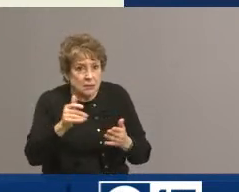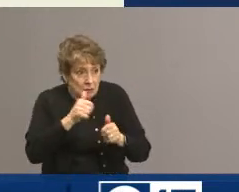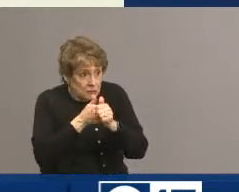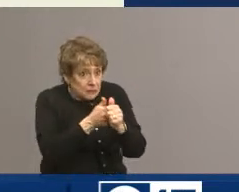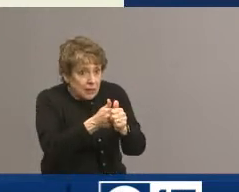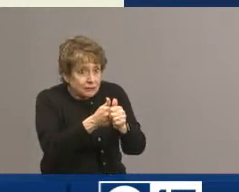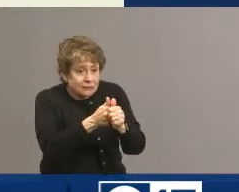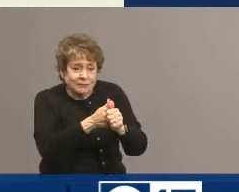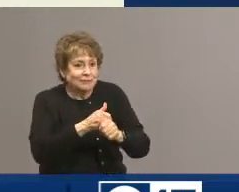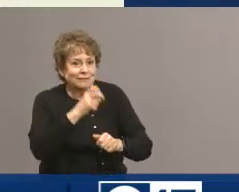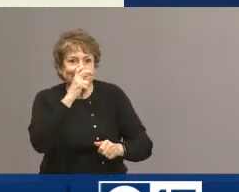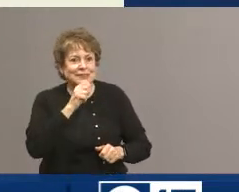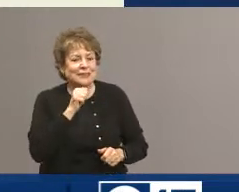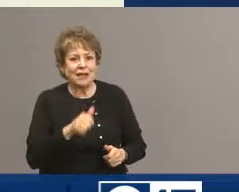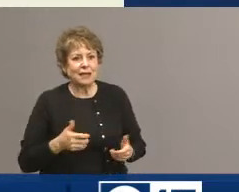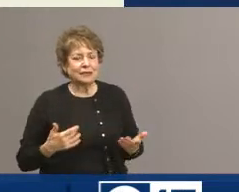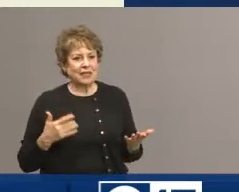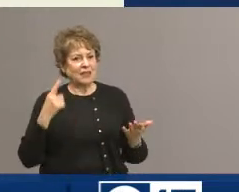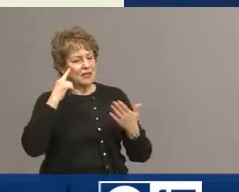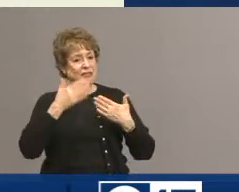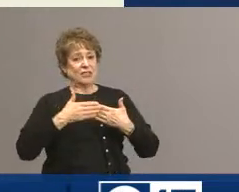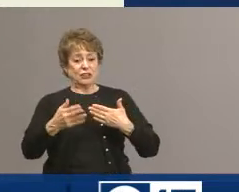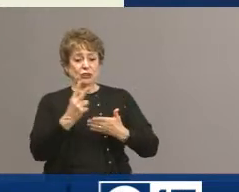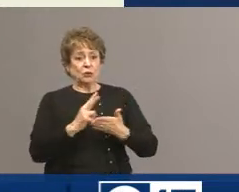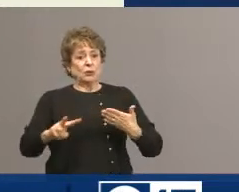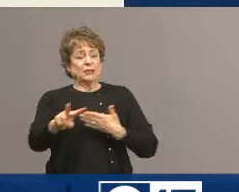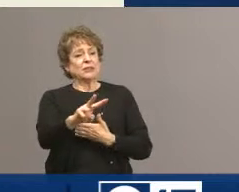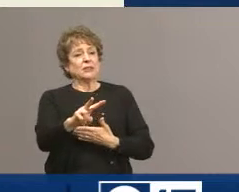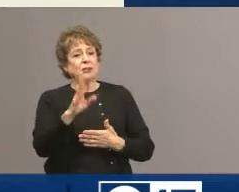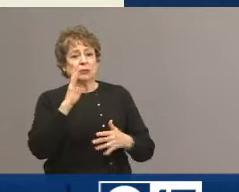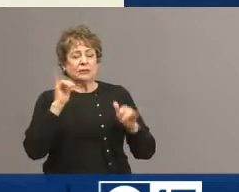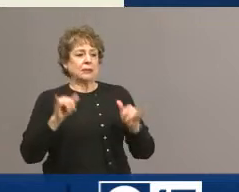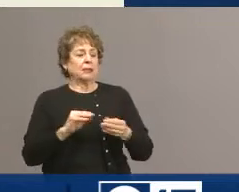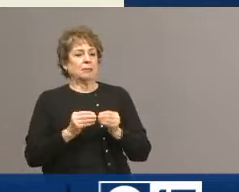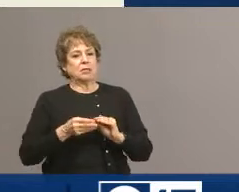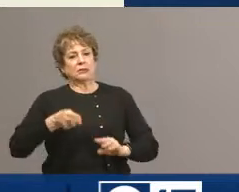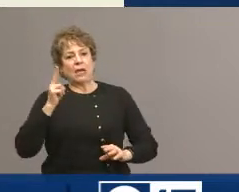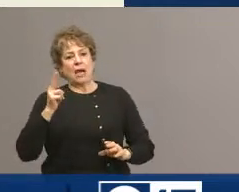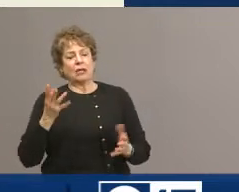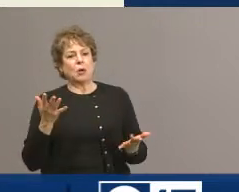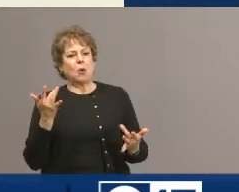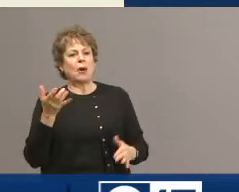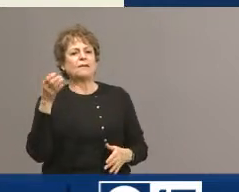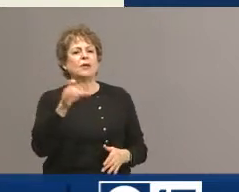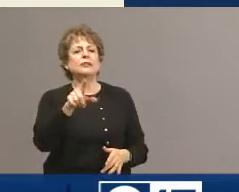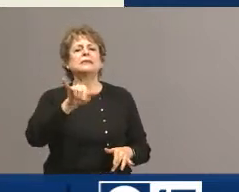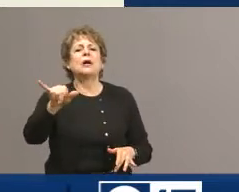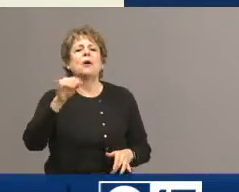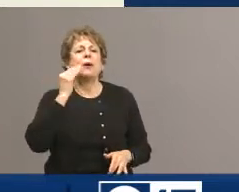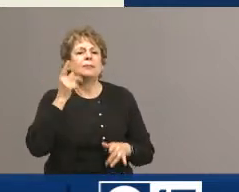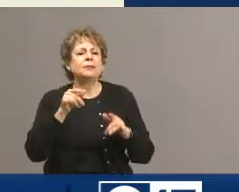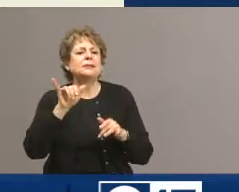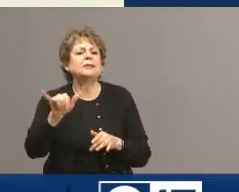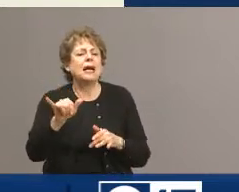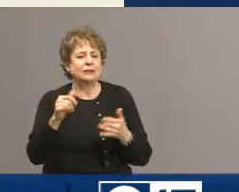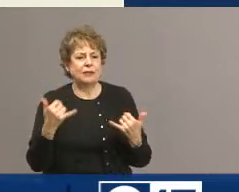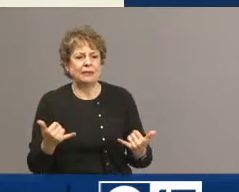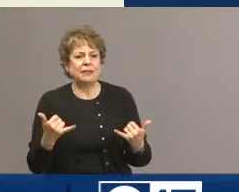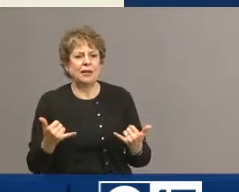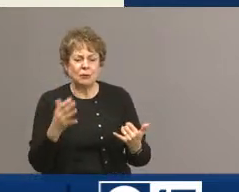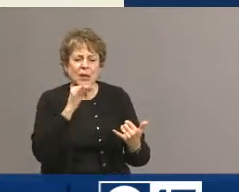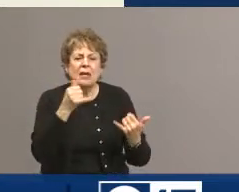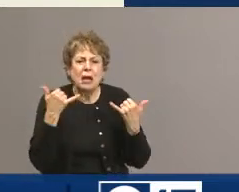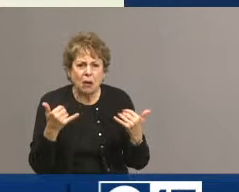not implement a stay-at-home policy right now? And the second question that I've got is, could you guys please lay out in layman's terms for this Arizona